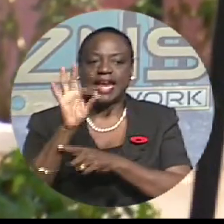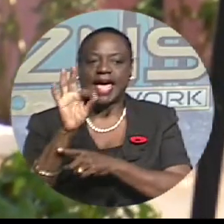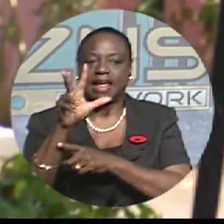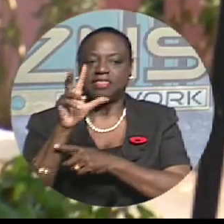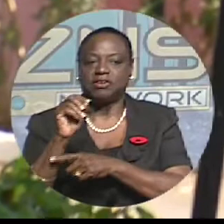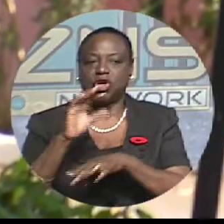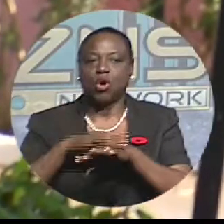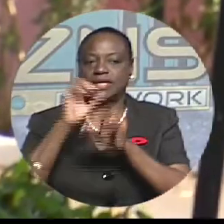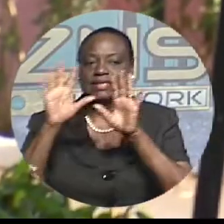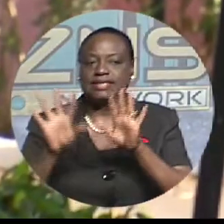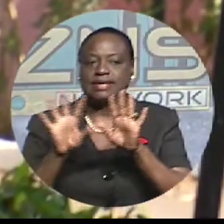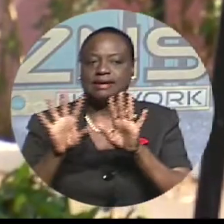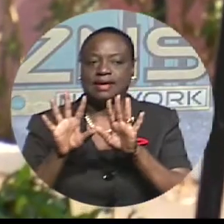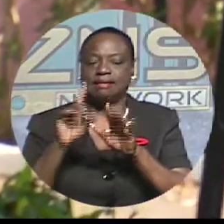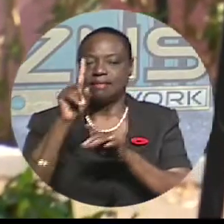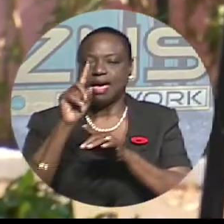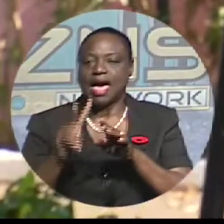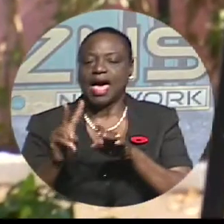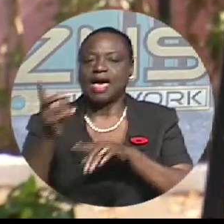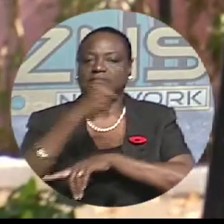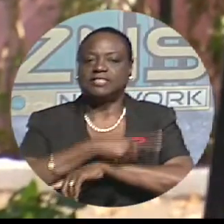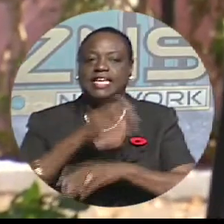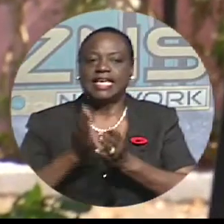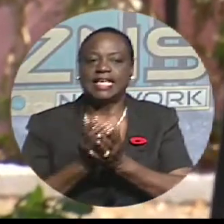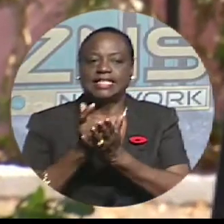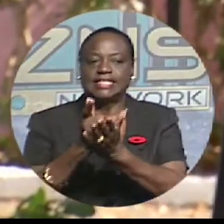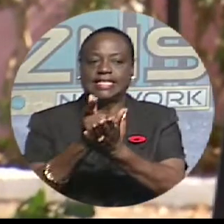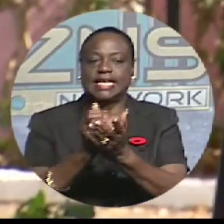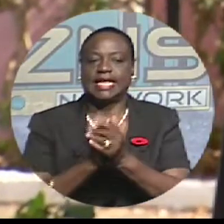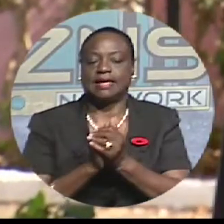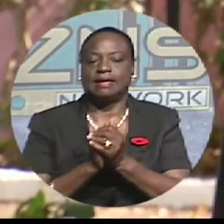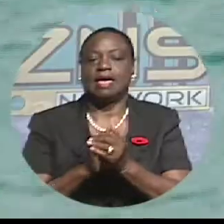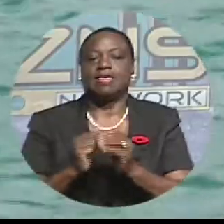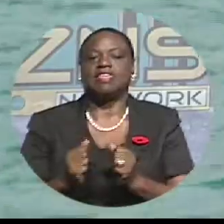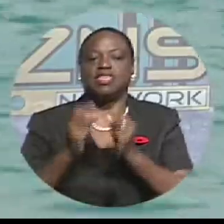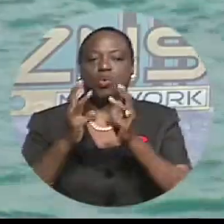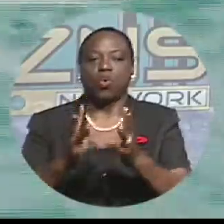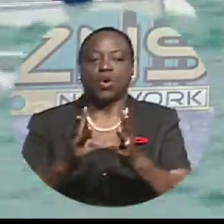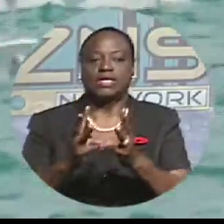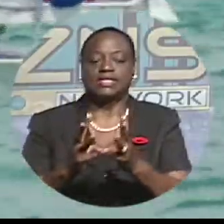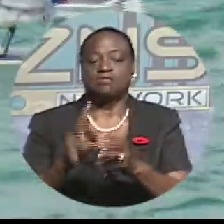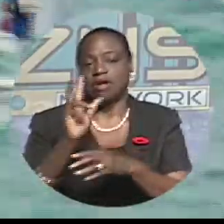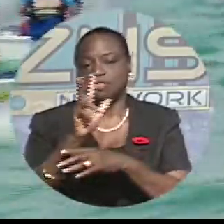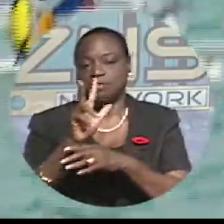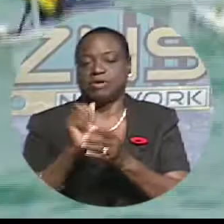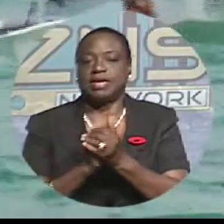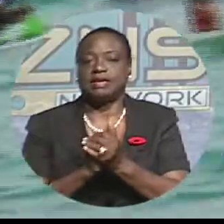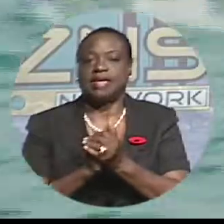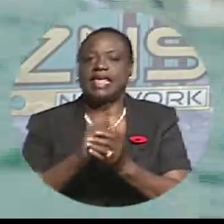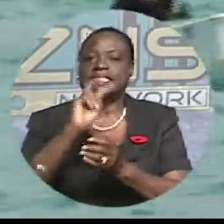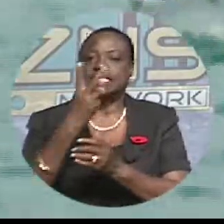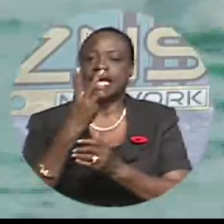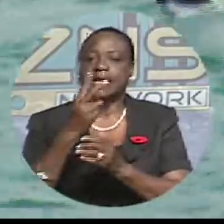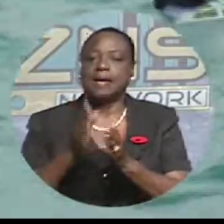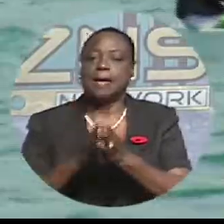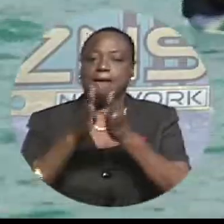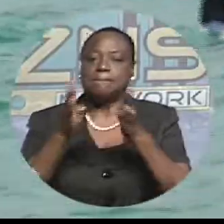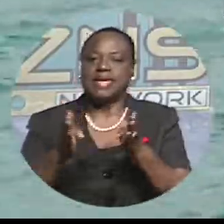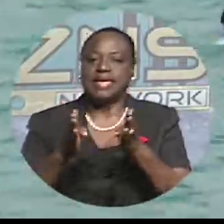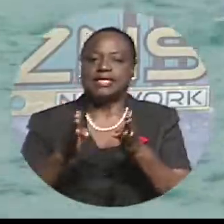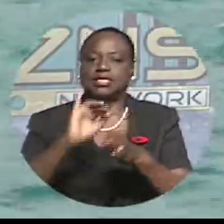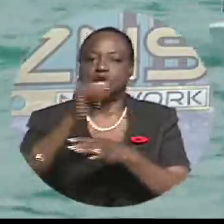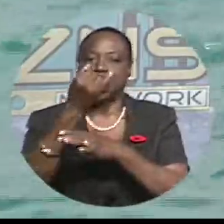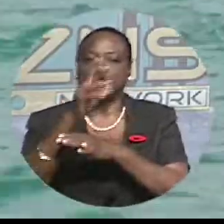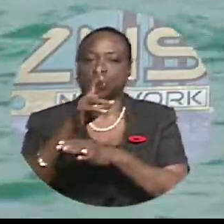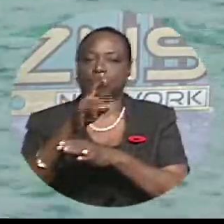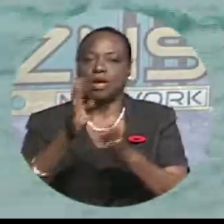on Sunday, and Sunday will just be a half-day sailing, and then the award ceremony will be around 3 or so. This is going to be the second biggest junior